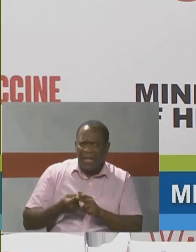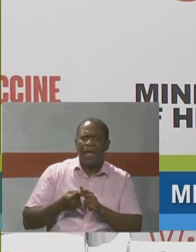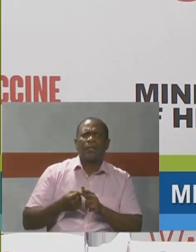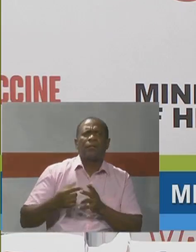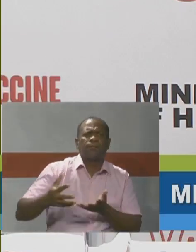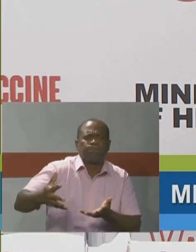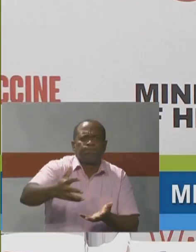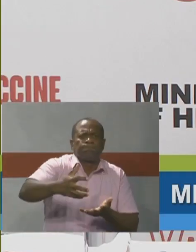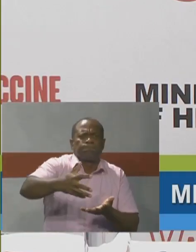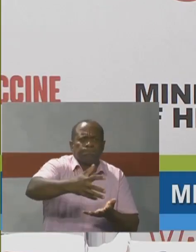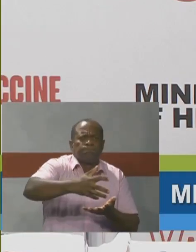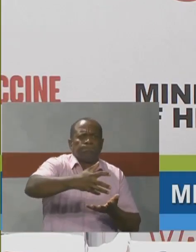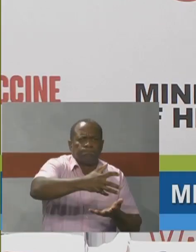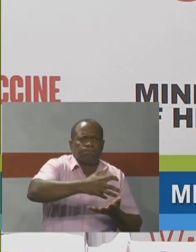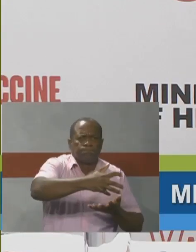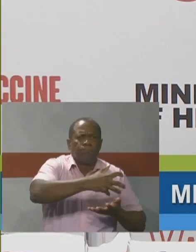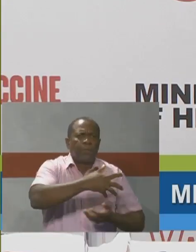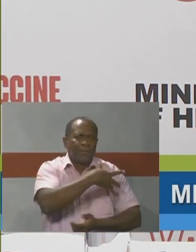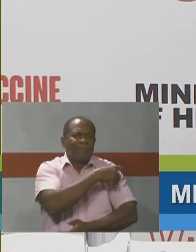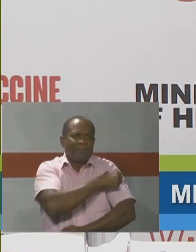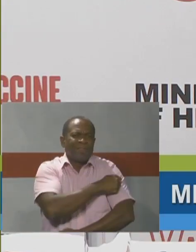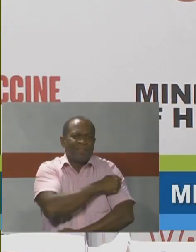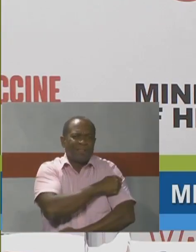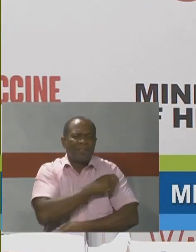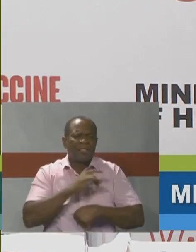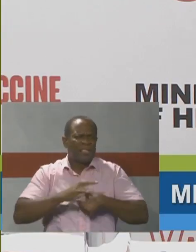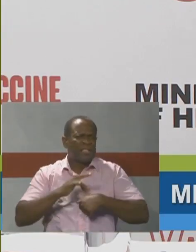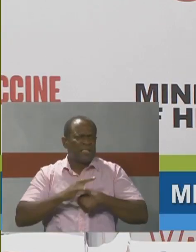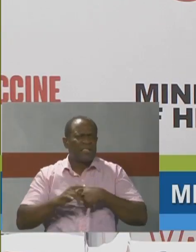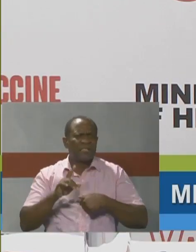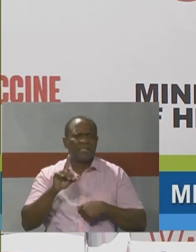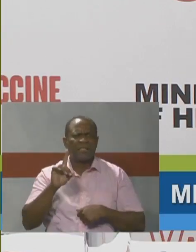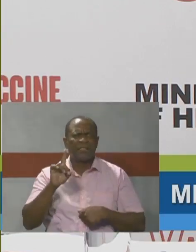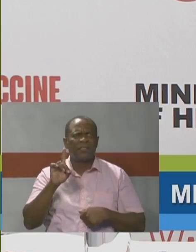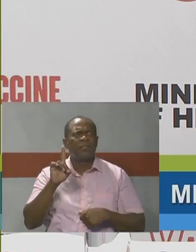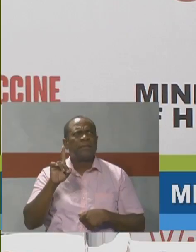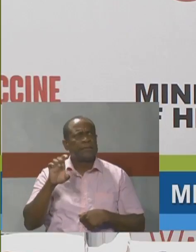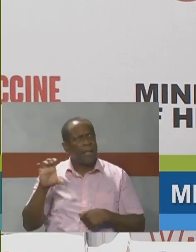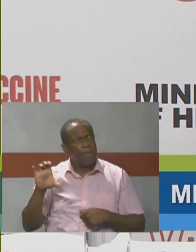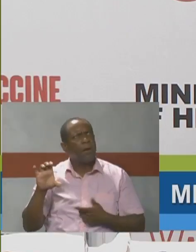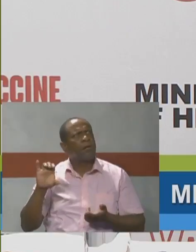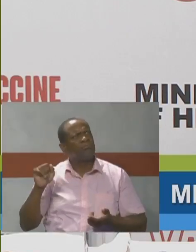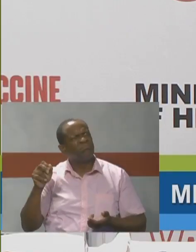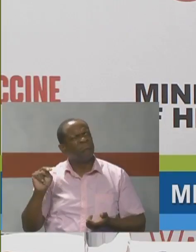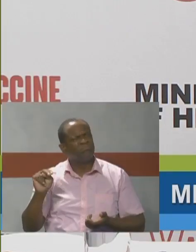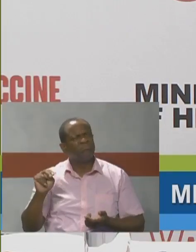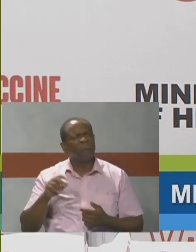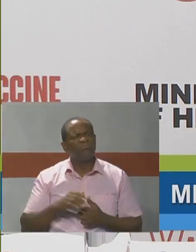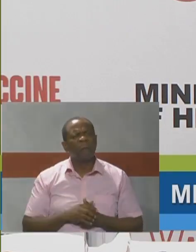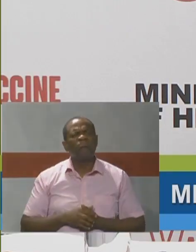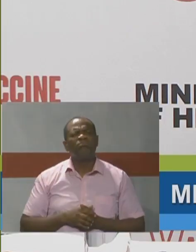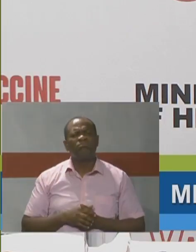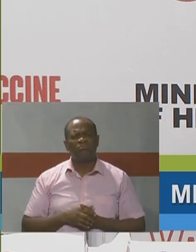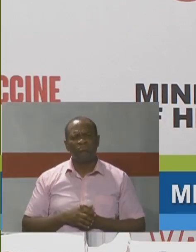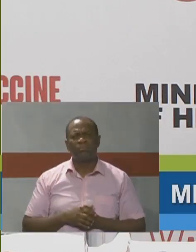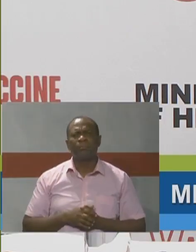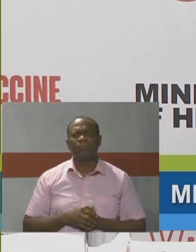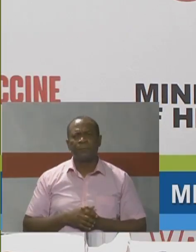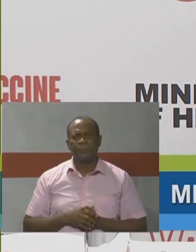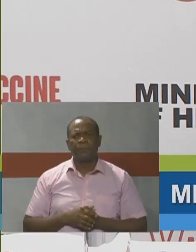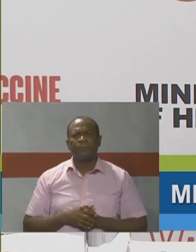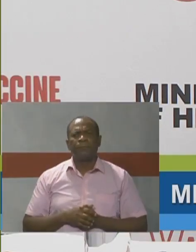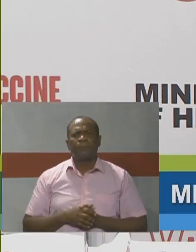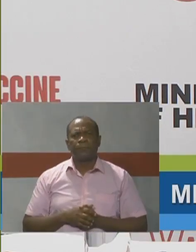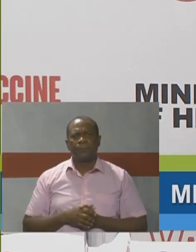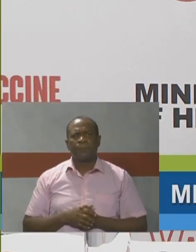January or December in bilateral talks with Pfizer and also via a